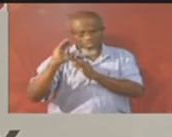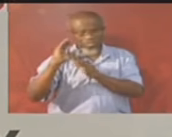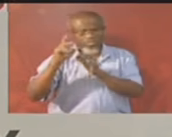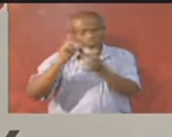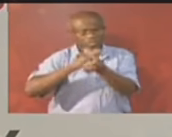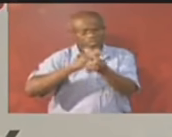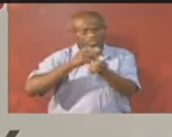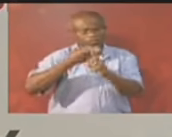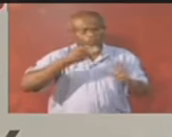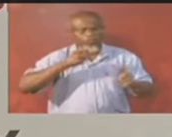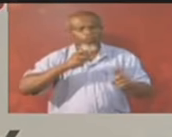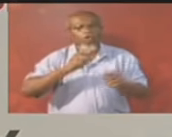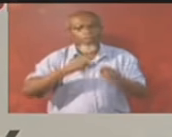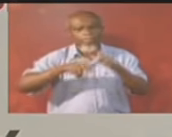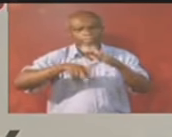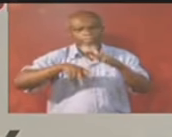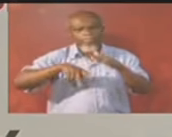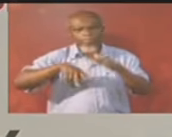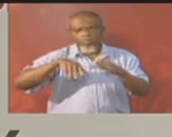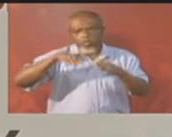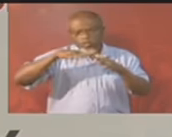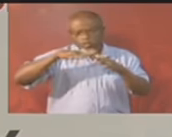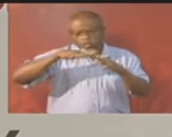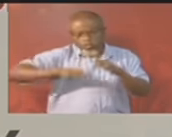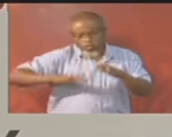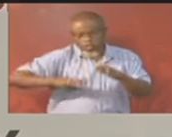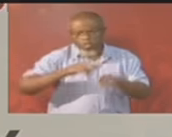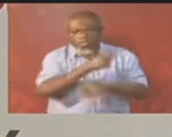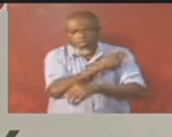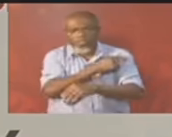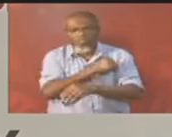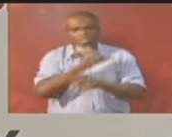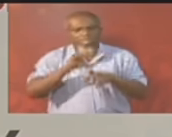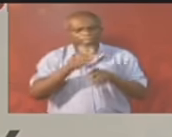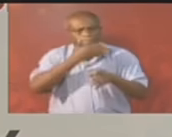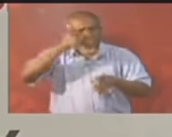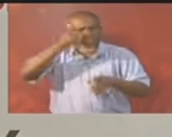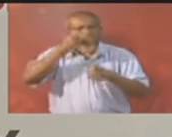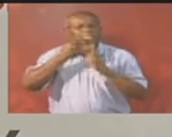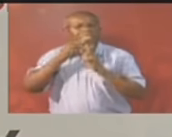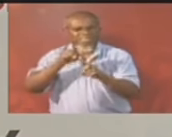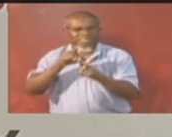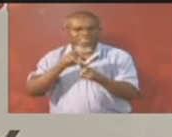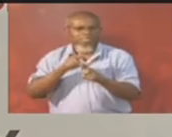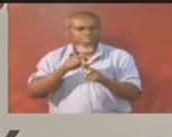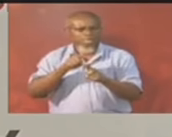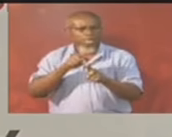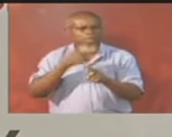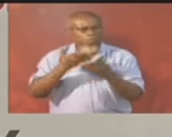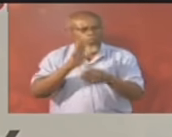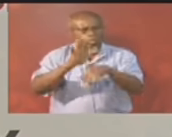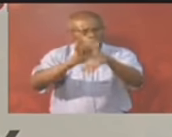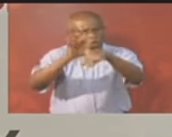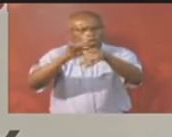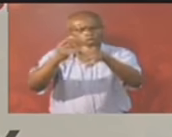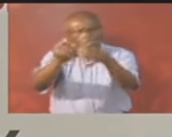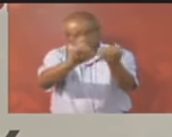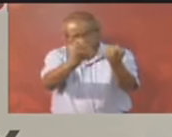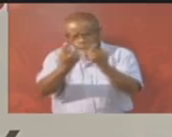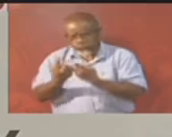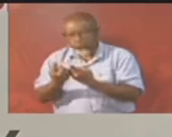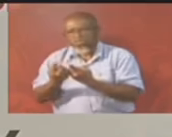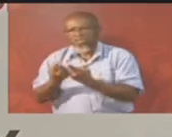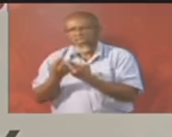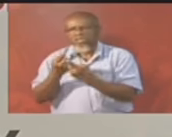clinicians, and we can always request that one of those individuals come back on to share updated information at